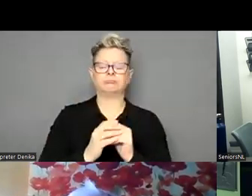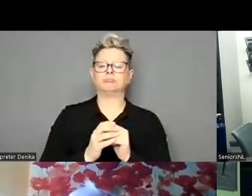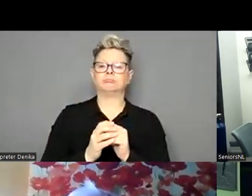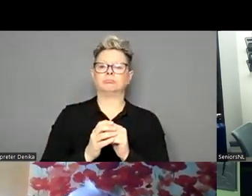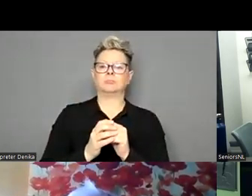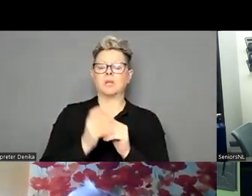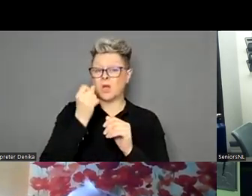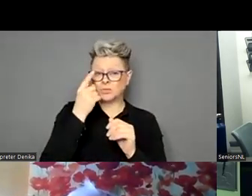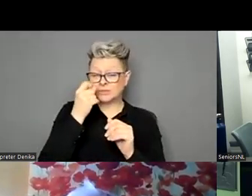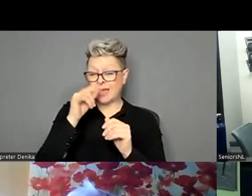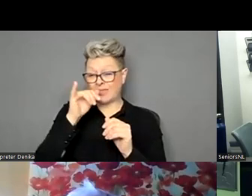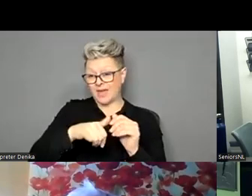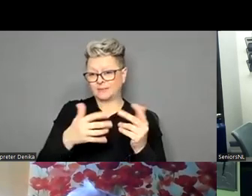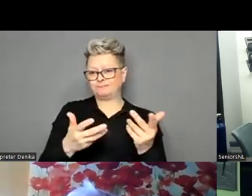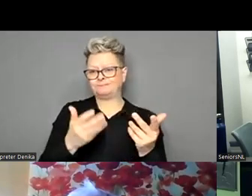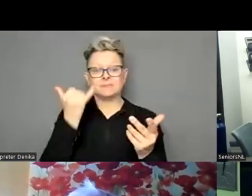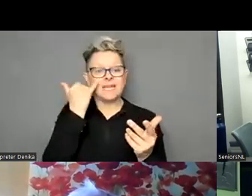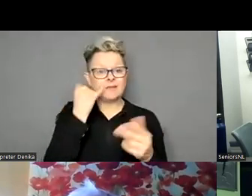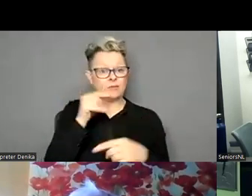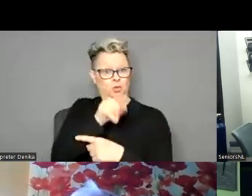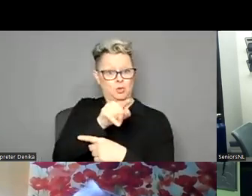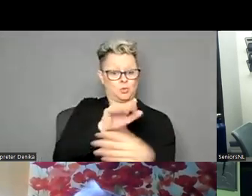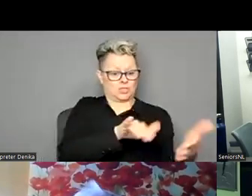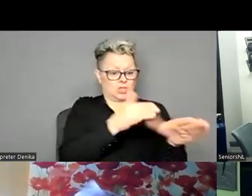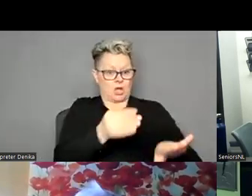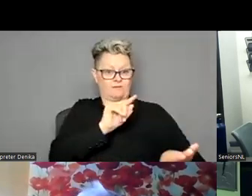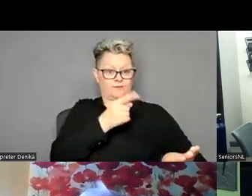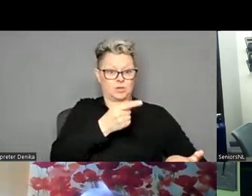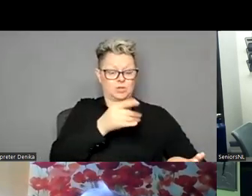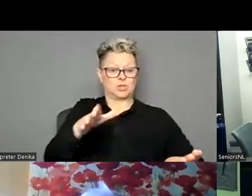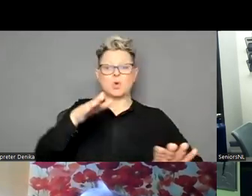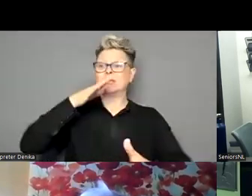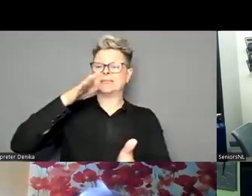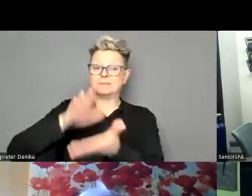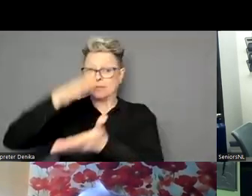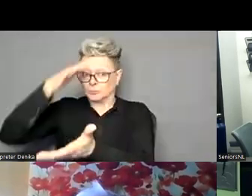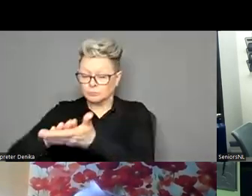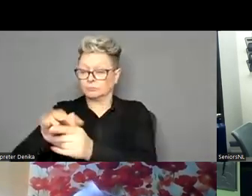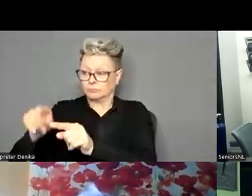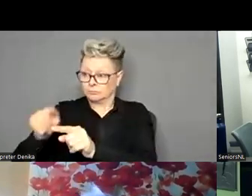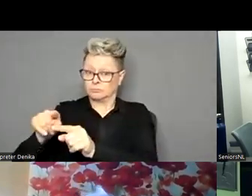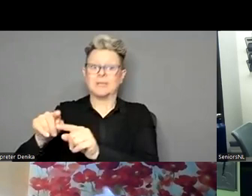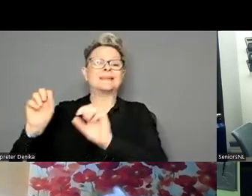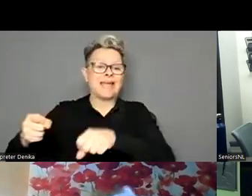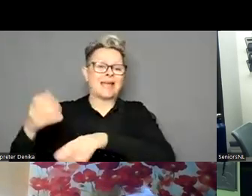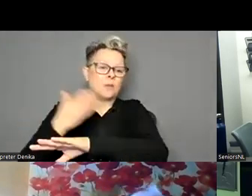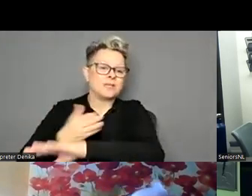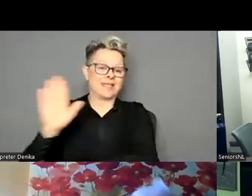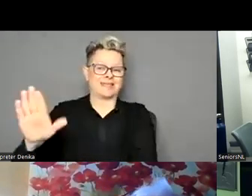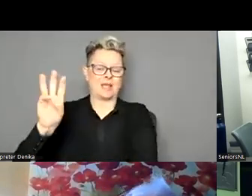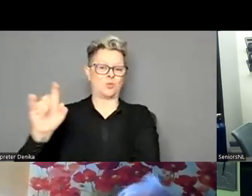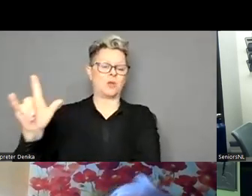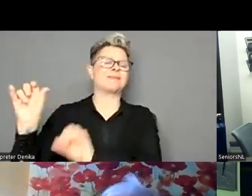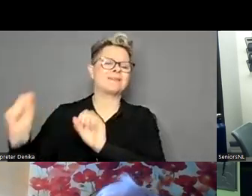are not, like if you died first, your spouse is perfectly free to update their will, typically.